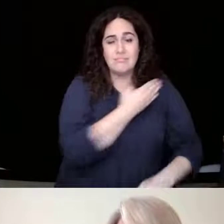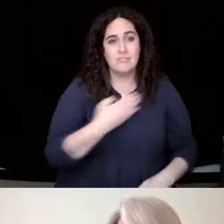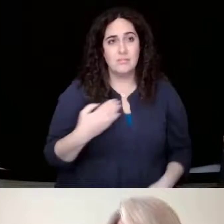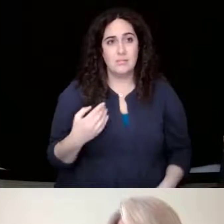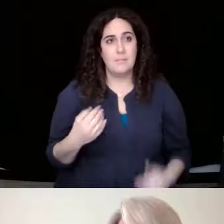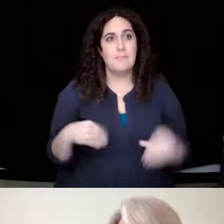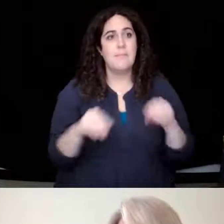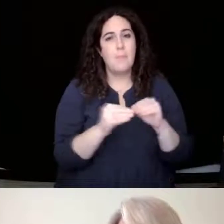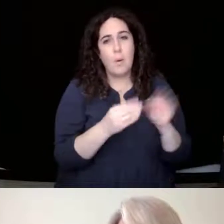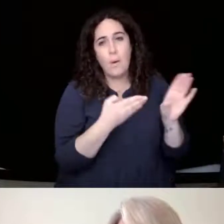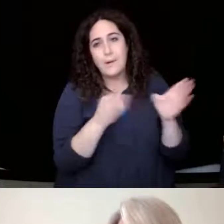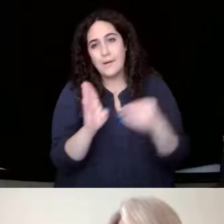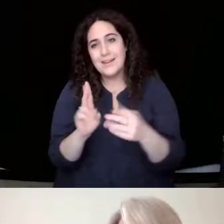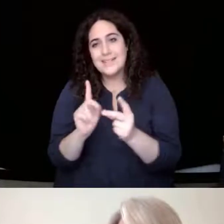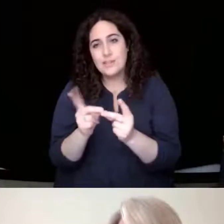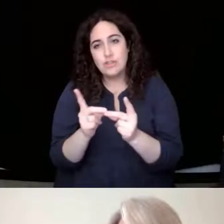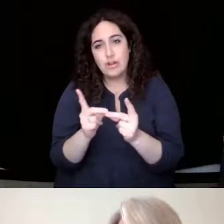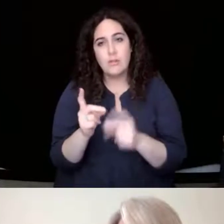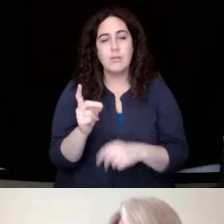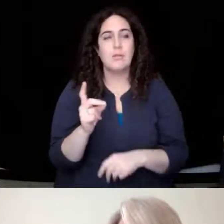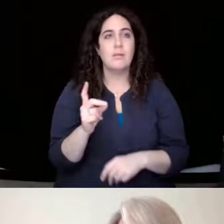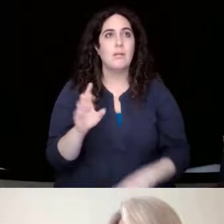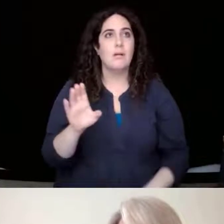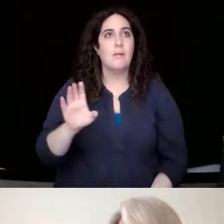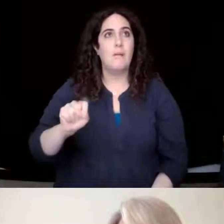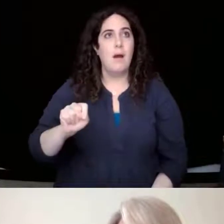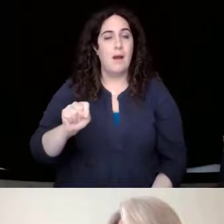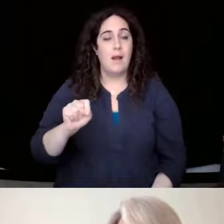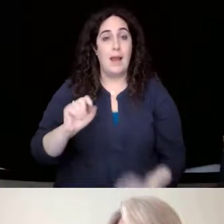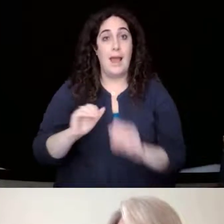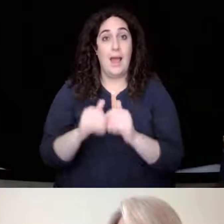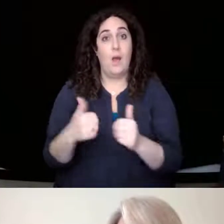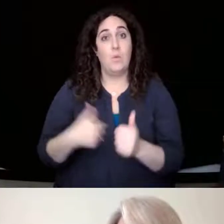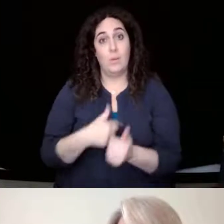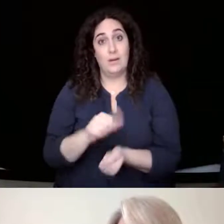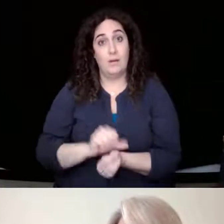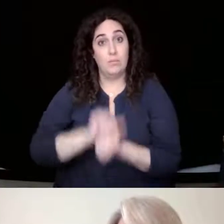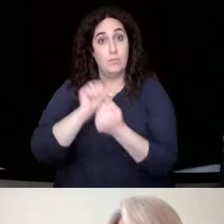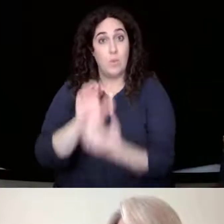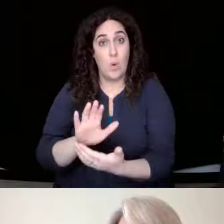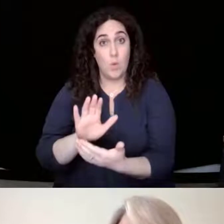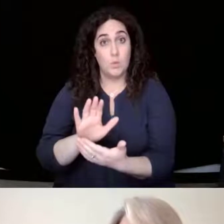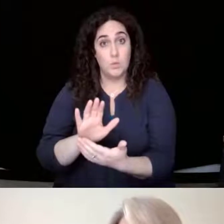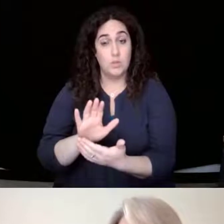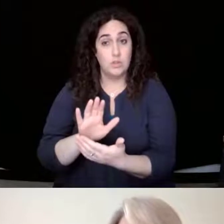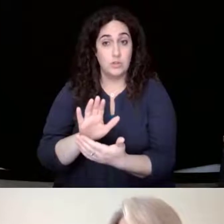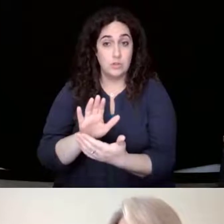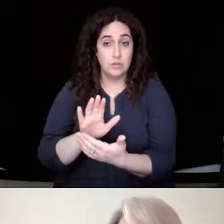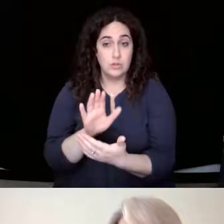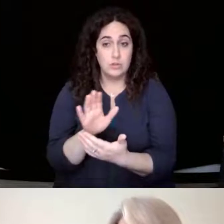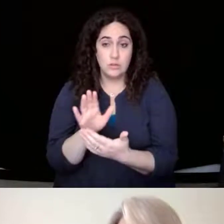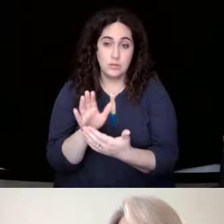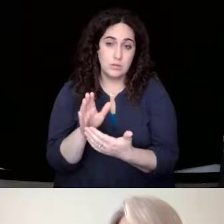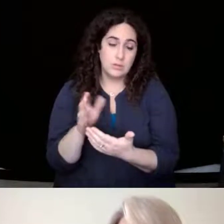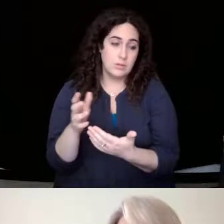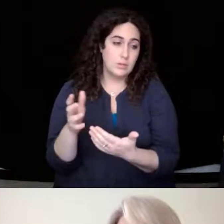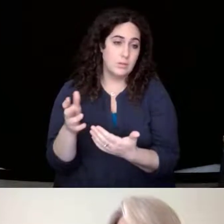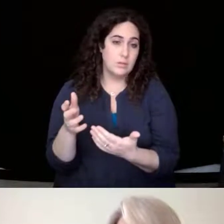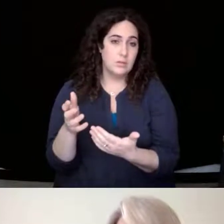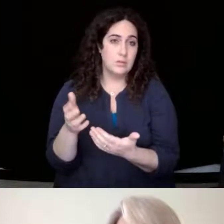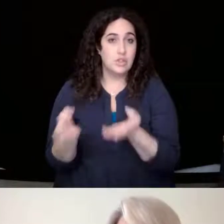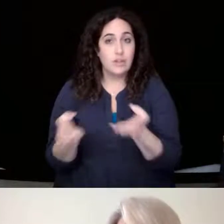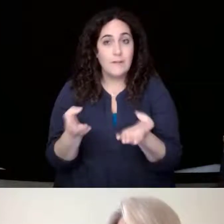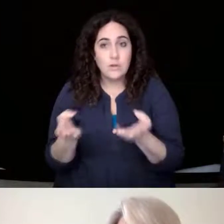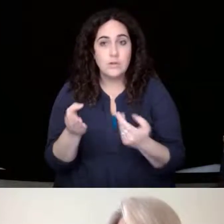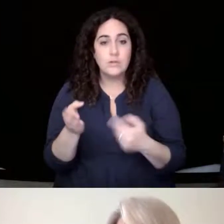digital publishing, I think a lot of the approaches that people take to setting up things like these new